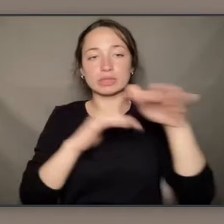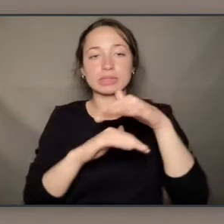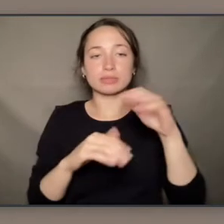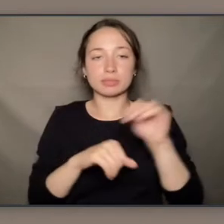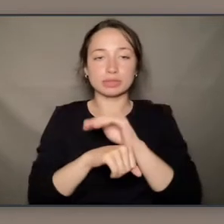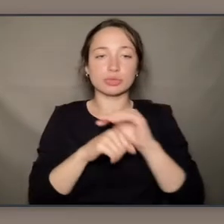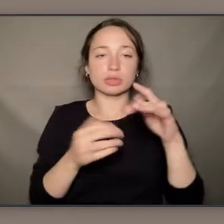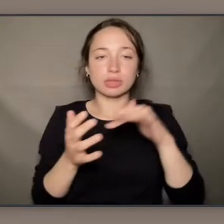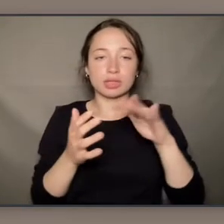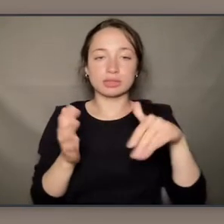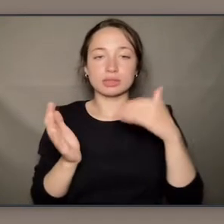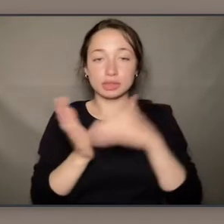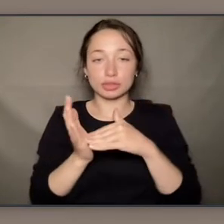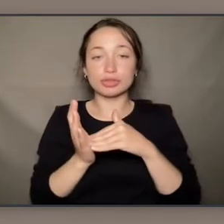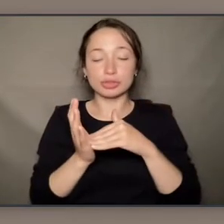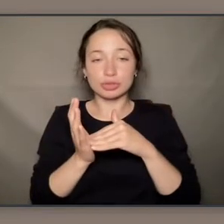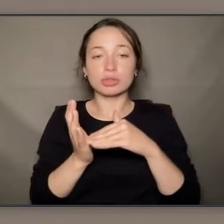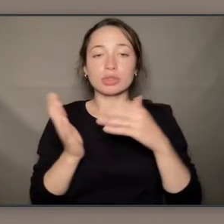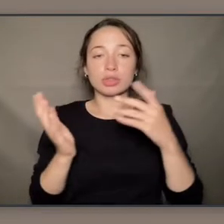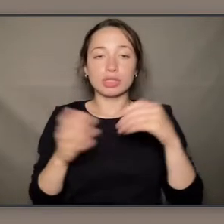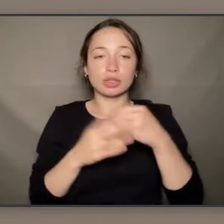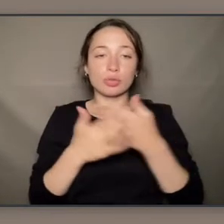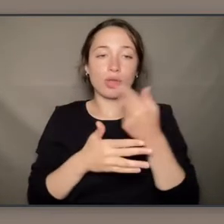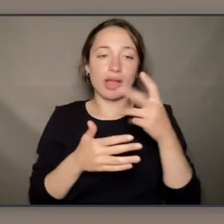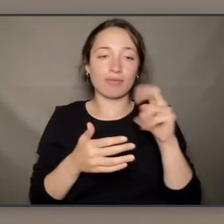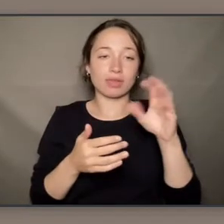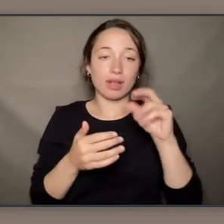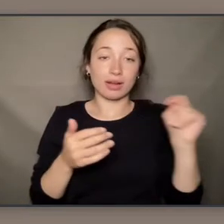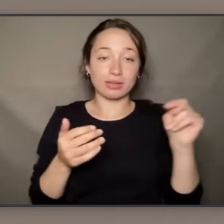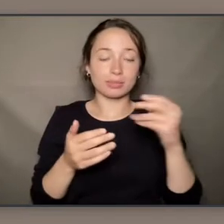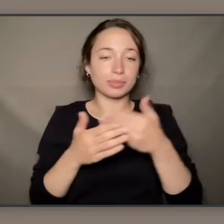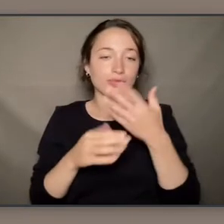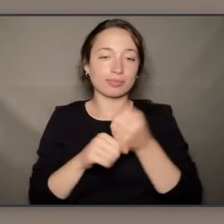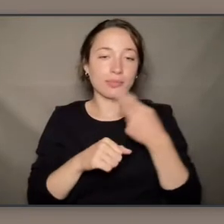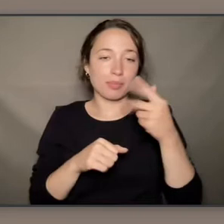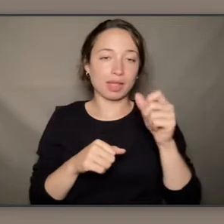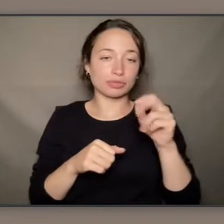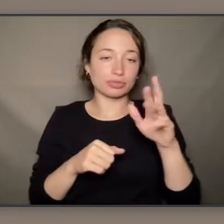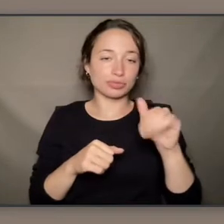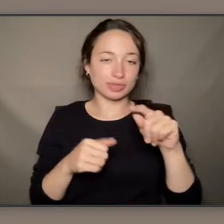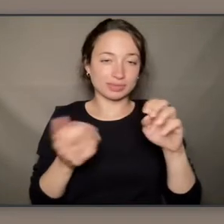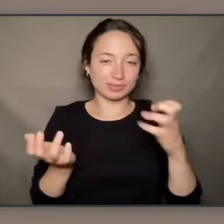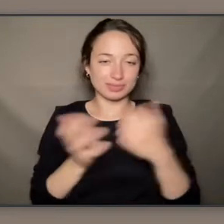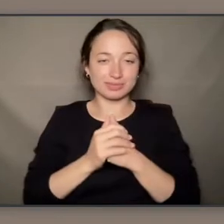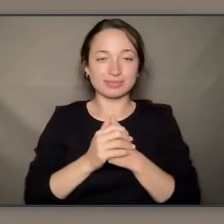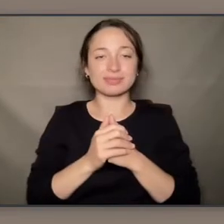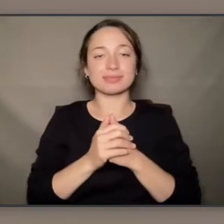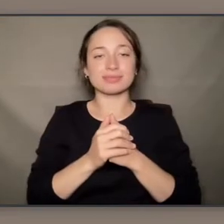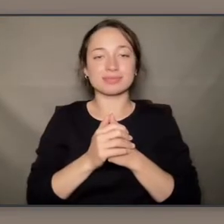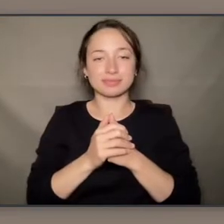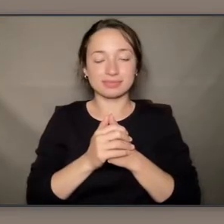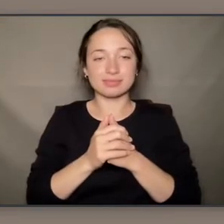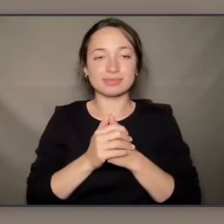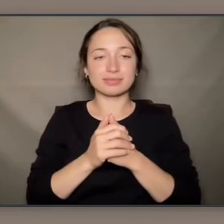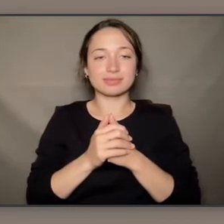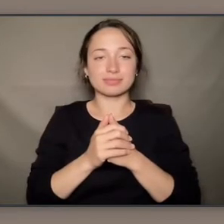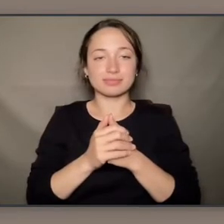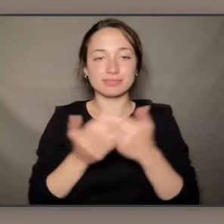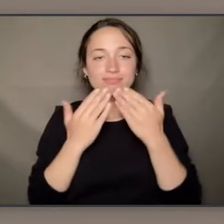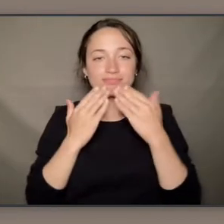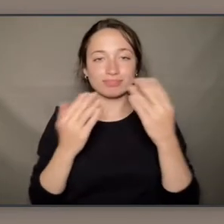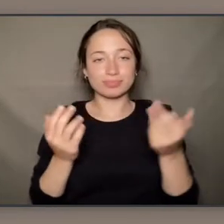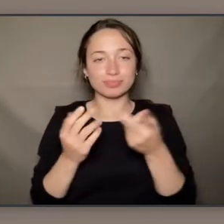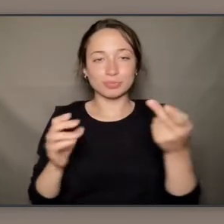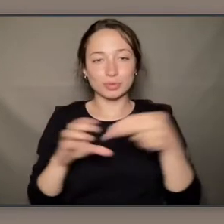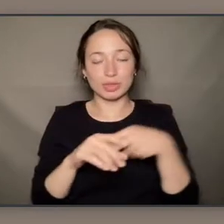Overseas Ministries Study Center in New Haven, Connecticut, prior to assuming her pastorate. Thank you